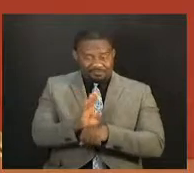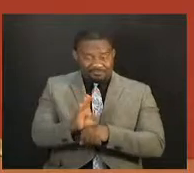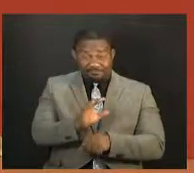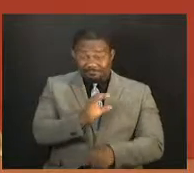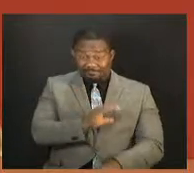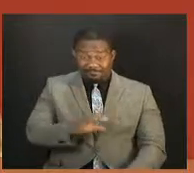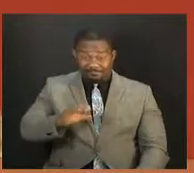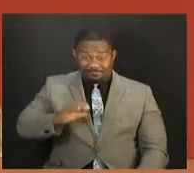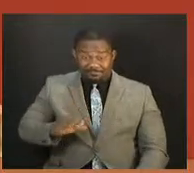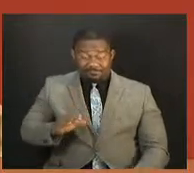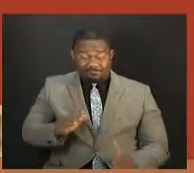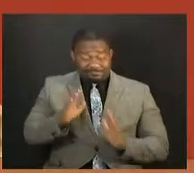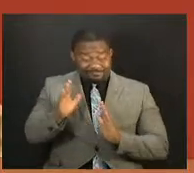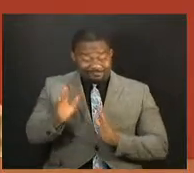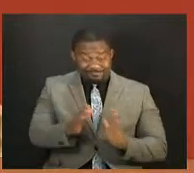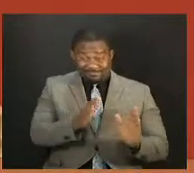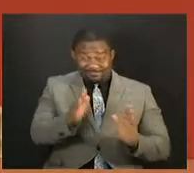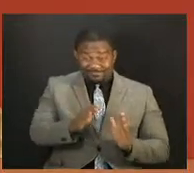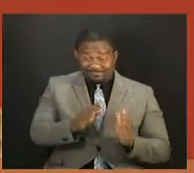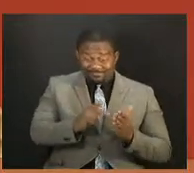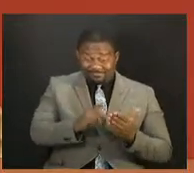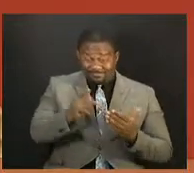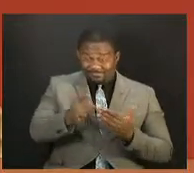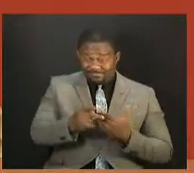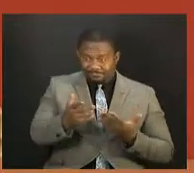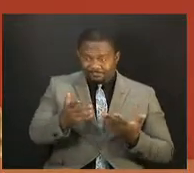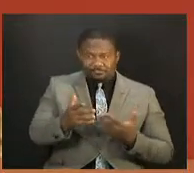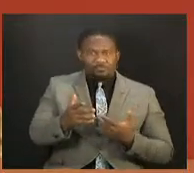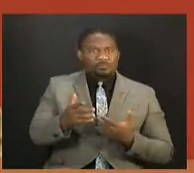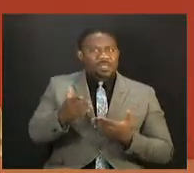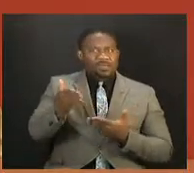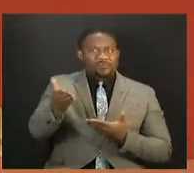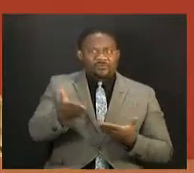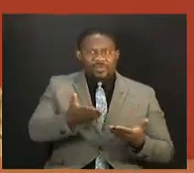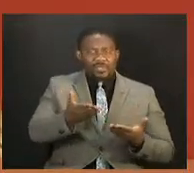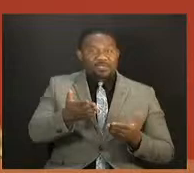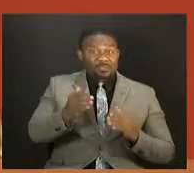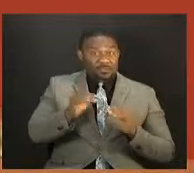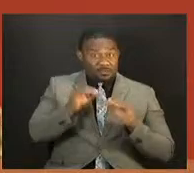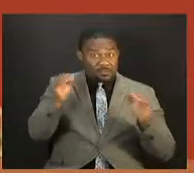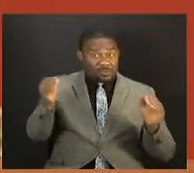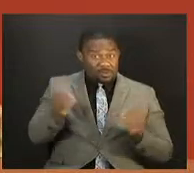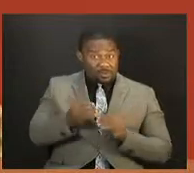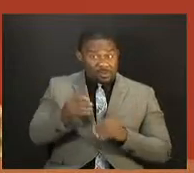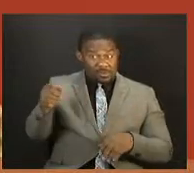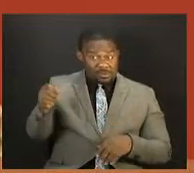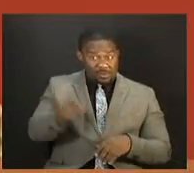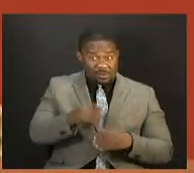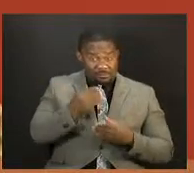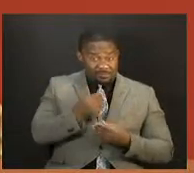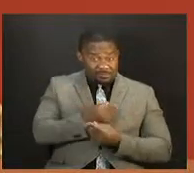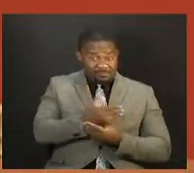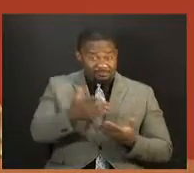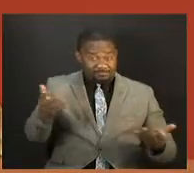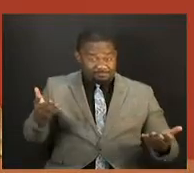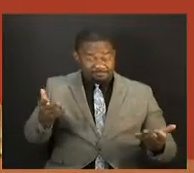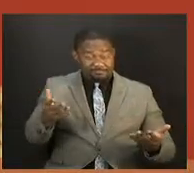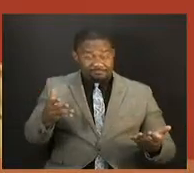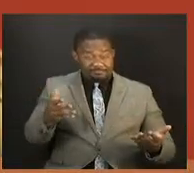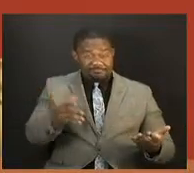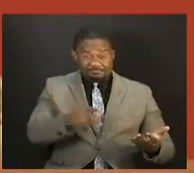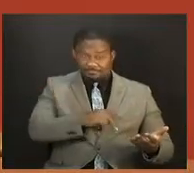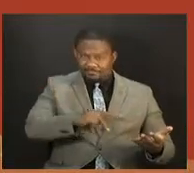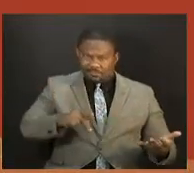program an institution to come and brief the House, and there is